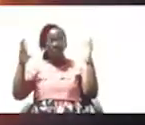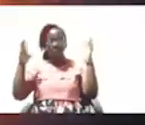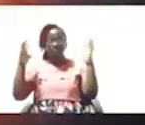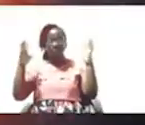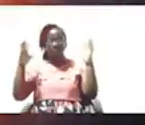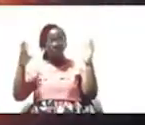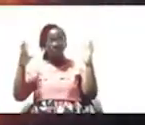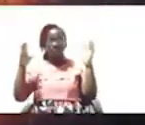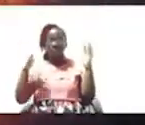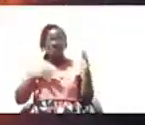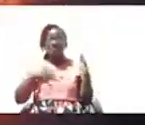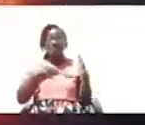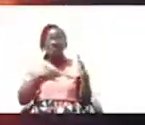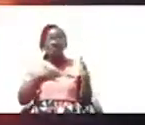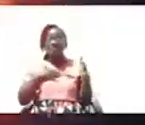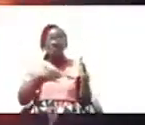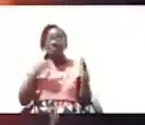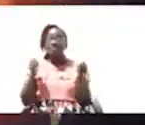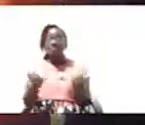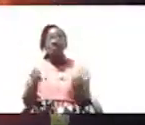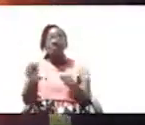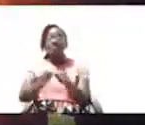their hands.